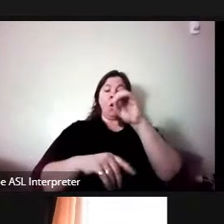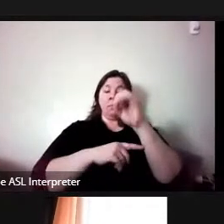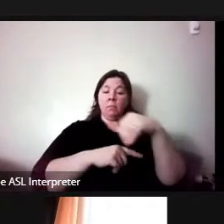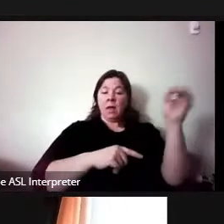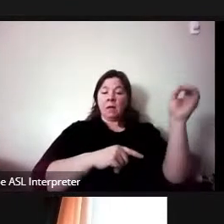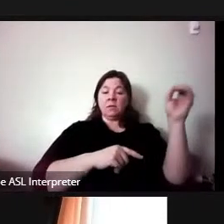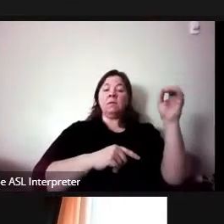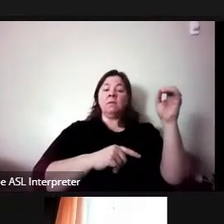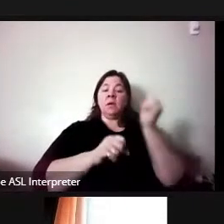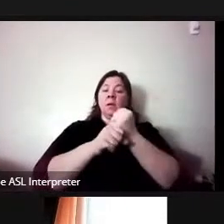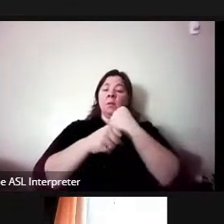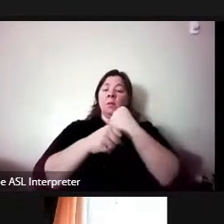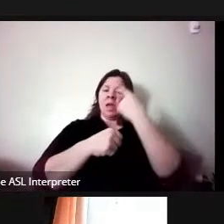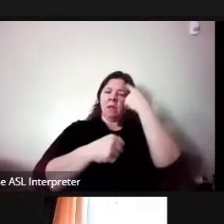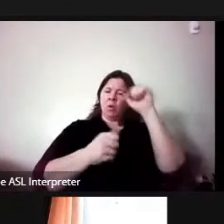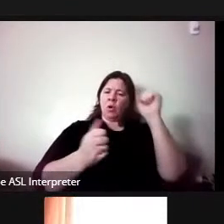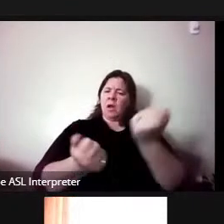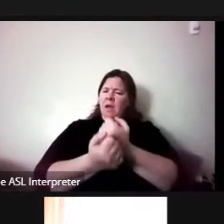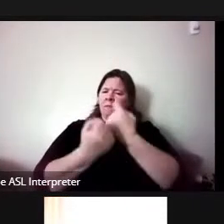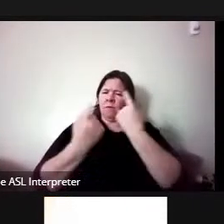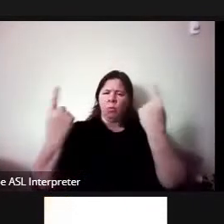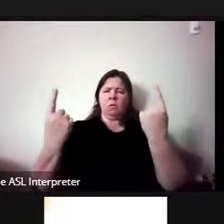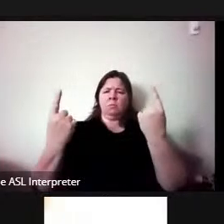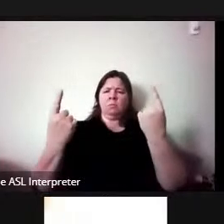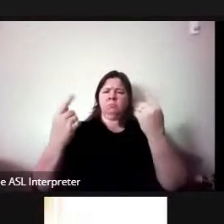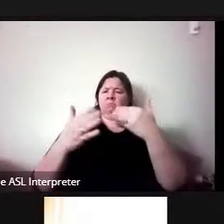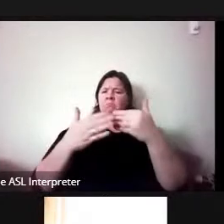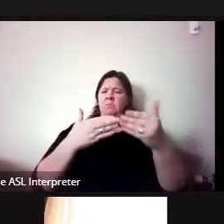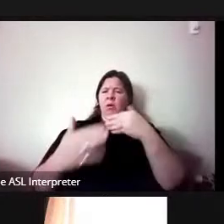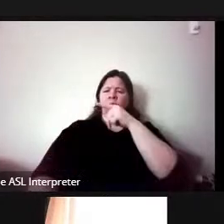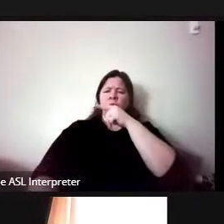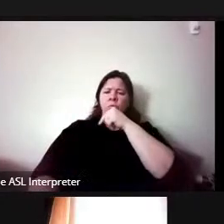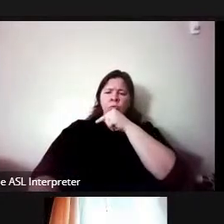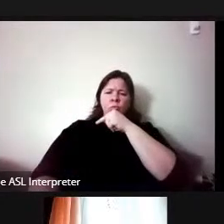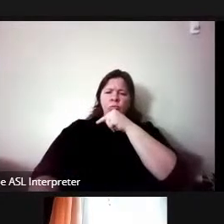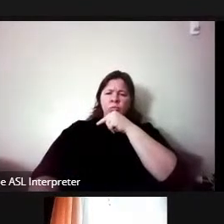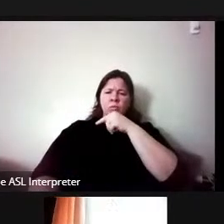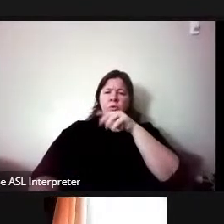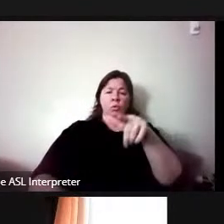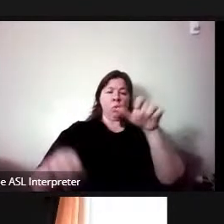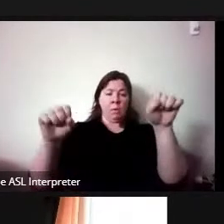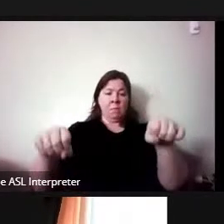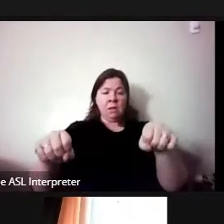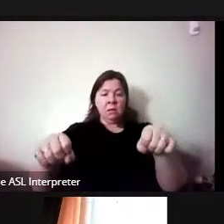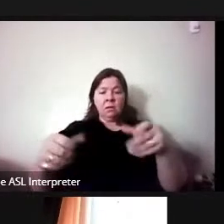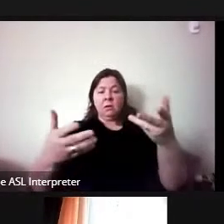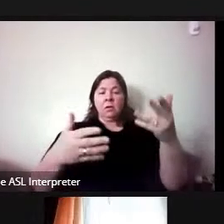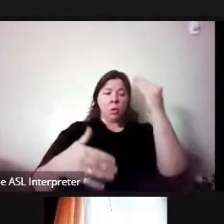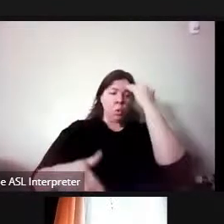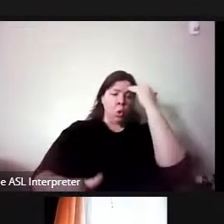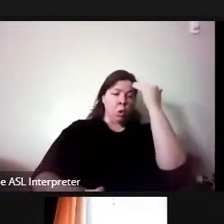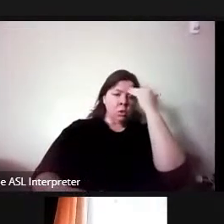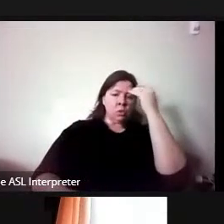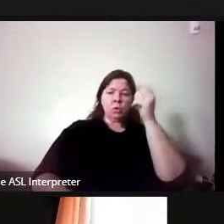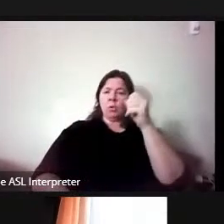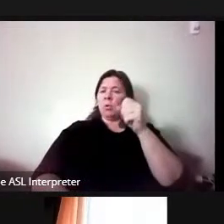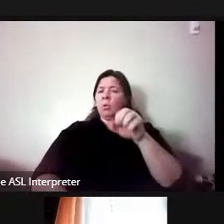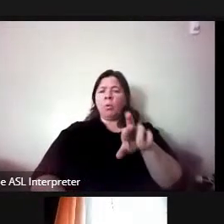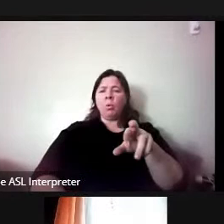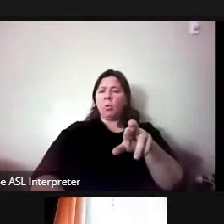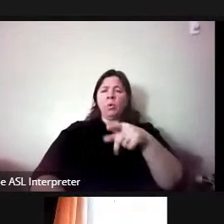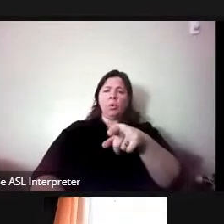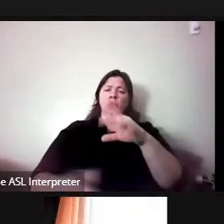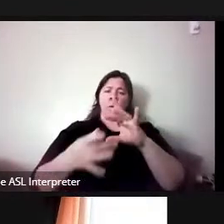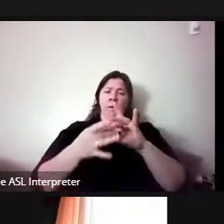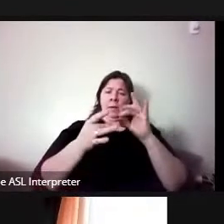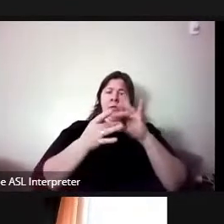made for everybody. Everybody. Doesn't matter the ability or the knowledge. Or I mean, you had